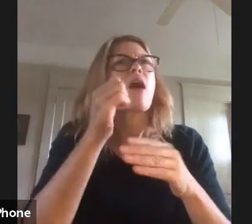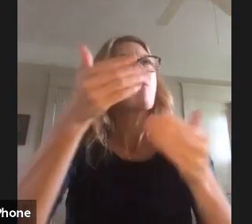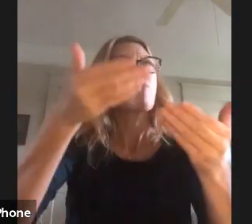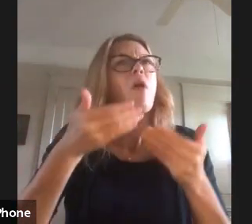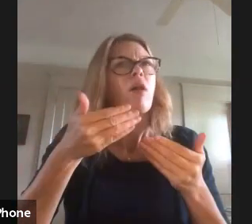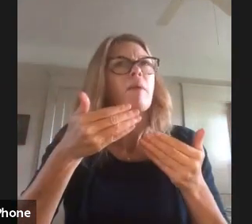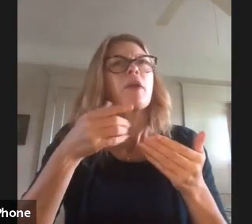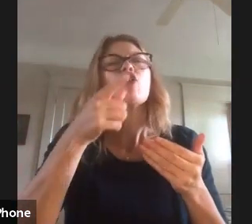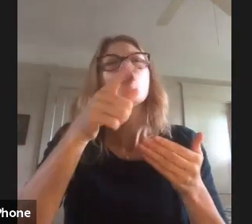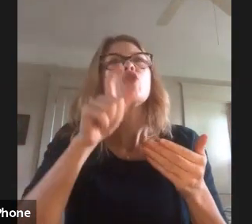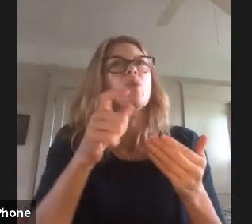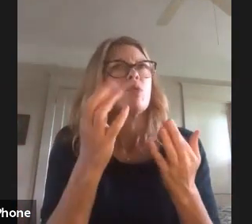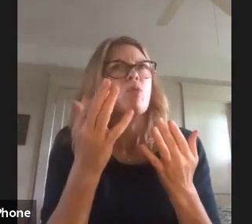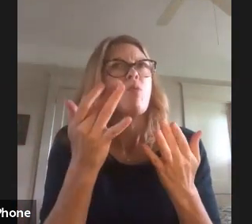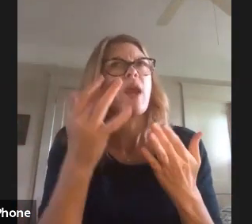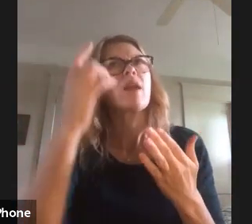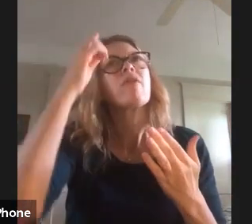comes in the name of the Lord.